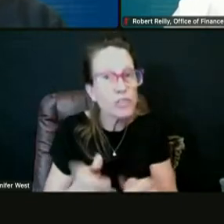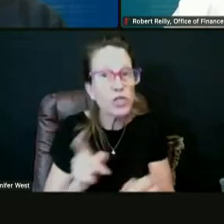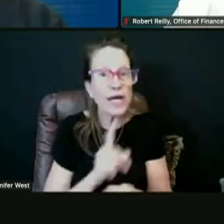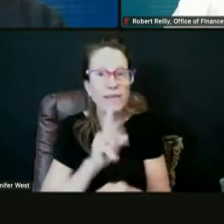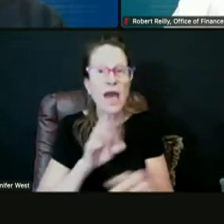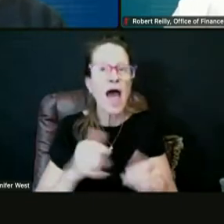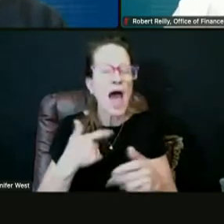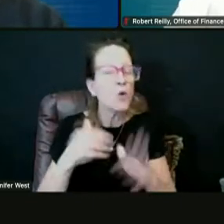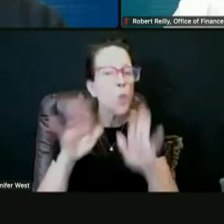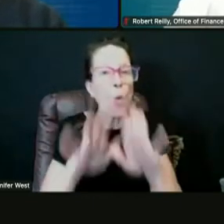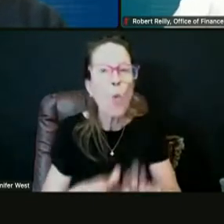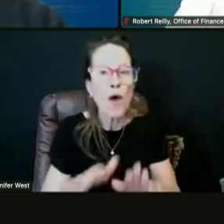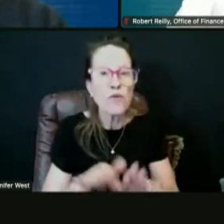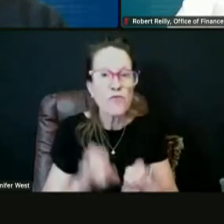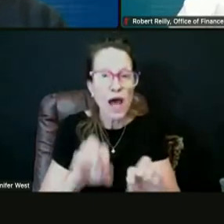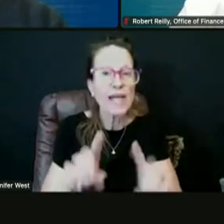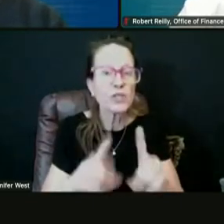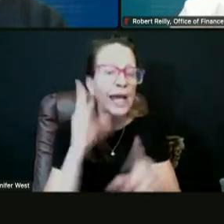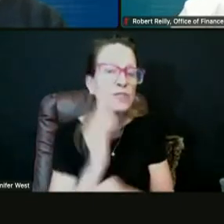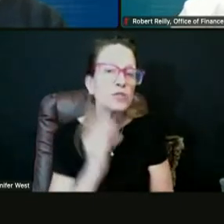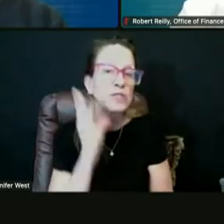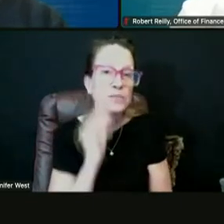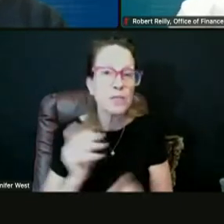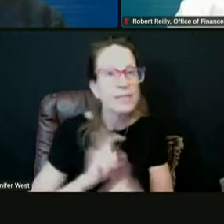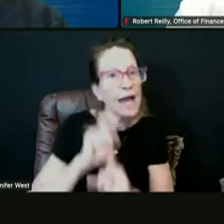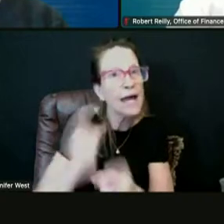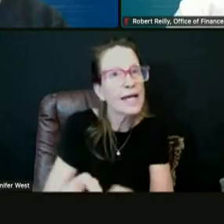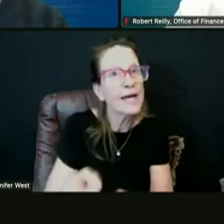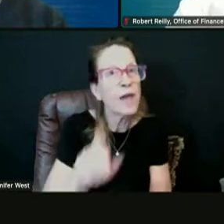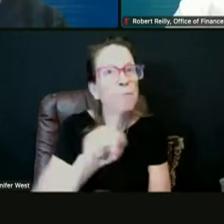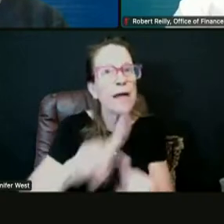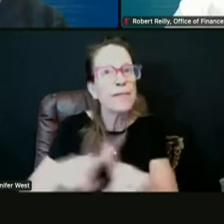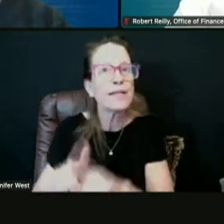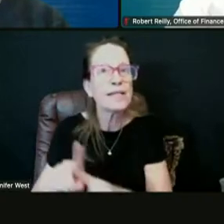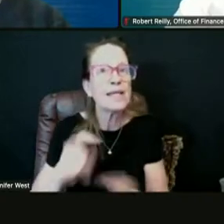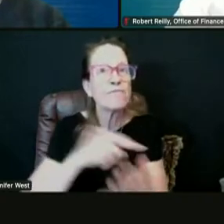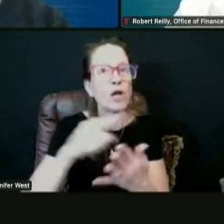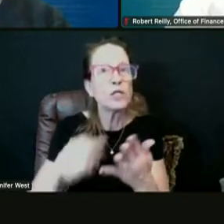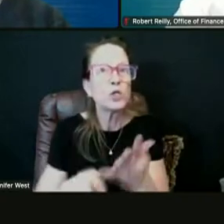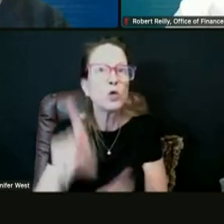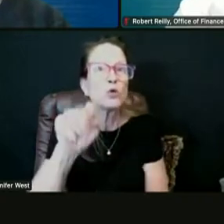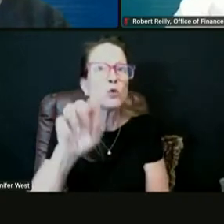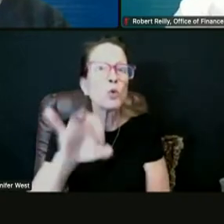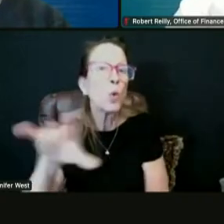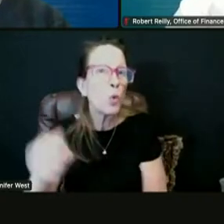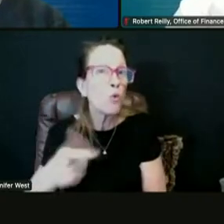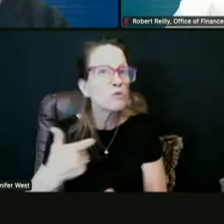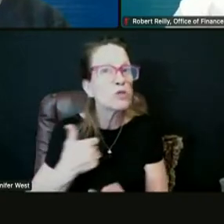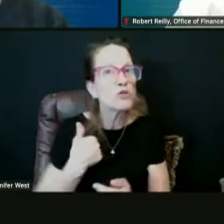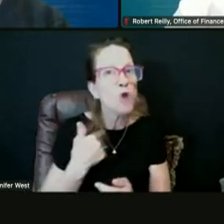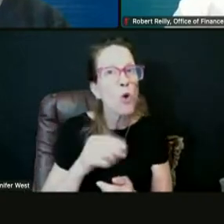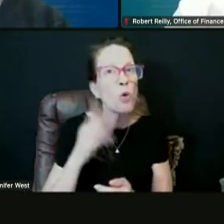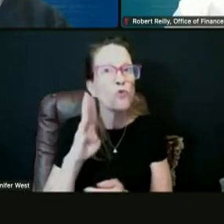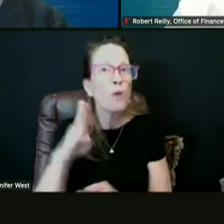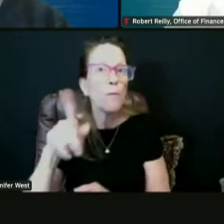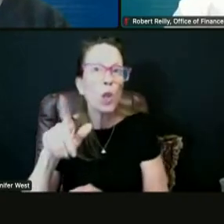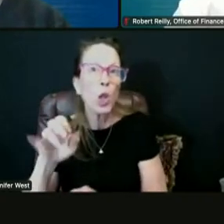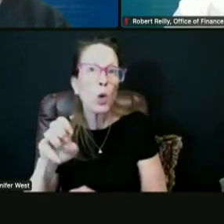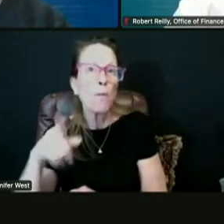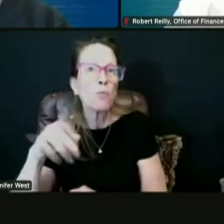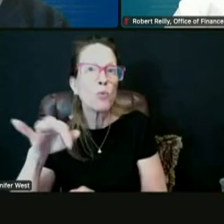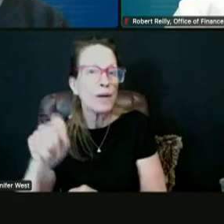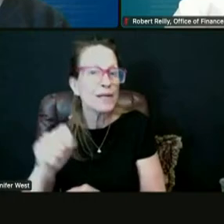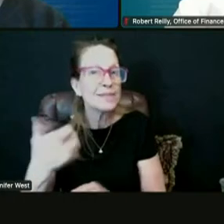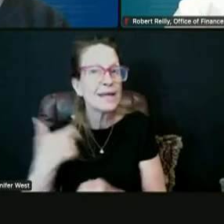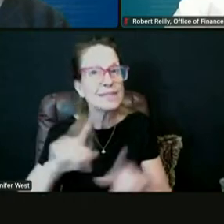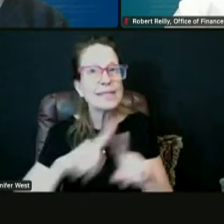the work that they do, and give them the tools that they need to support our students successfully. So that blueprint in